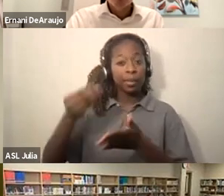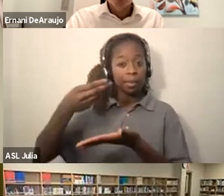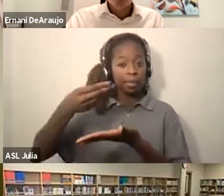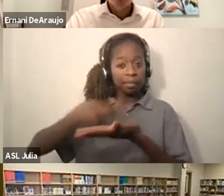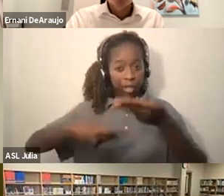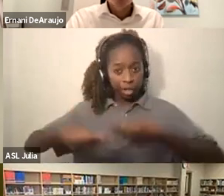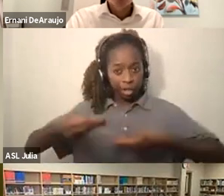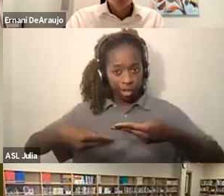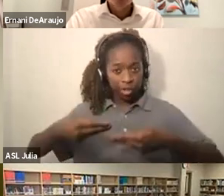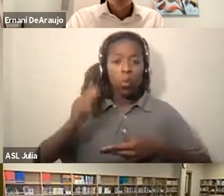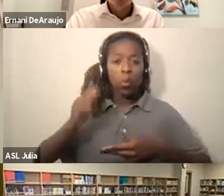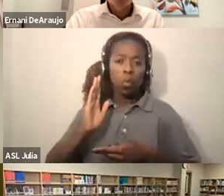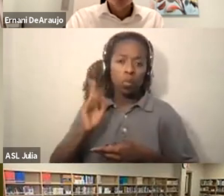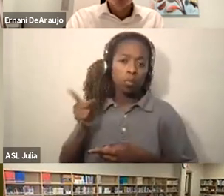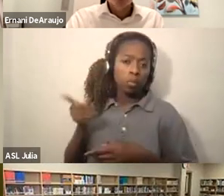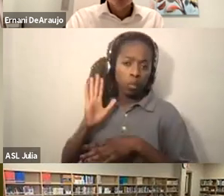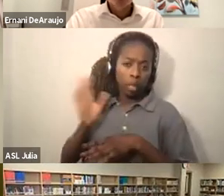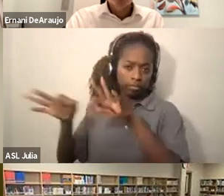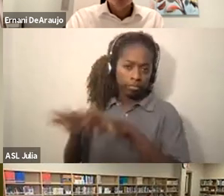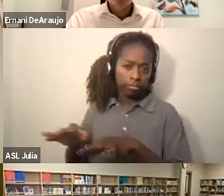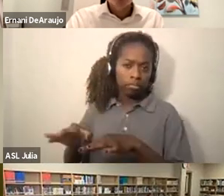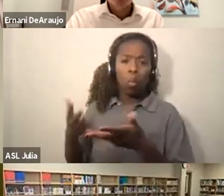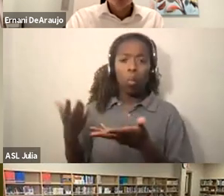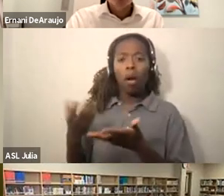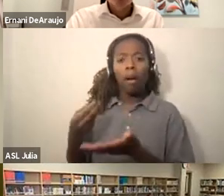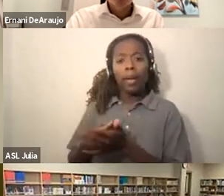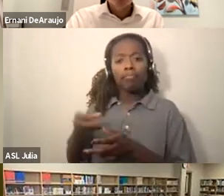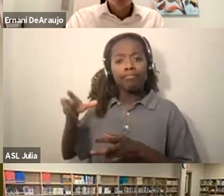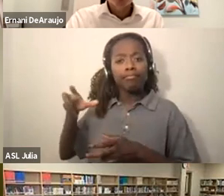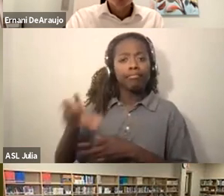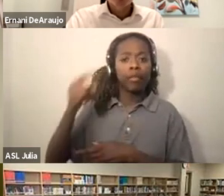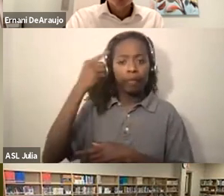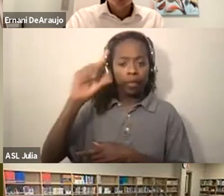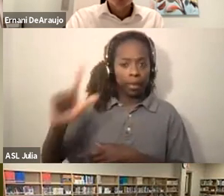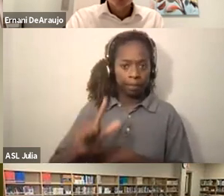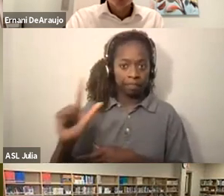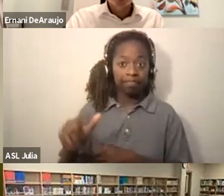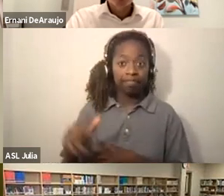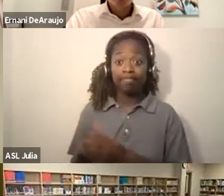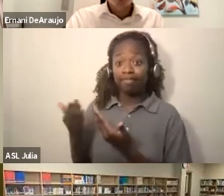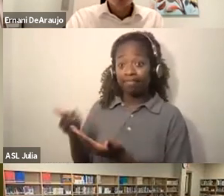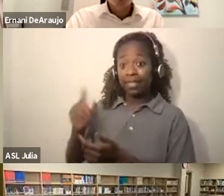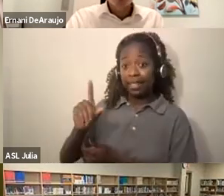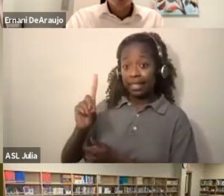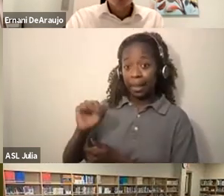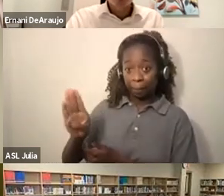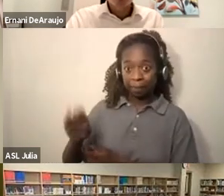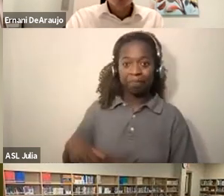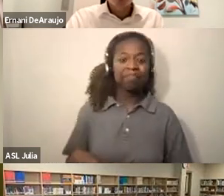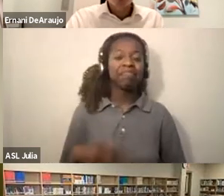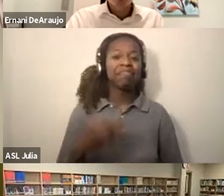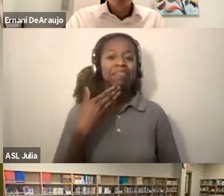additional investments that we will be making around libraries so deb thank you dr casellius